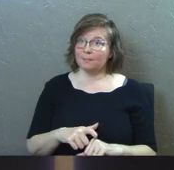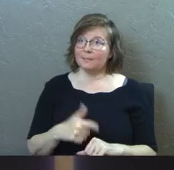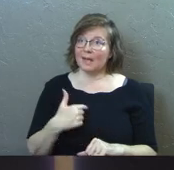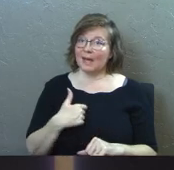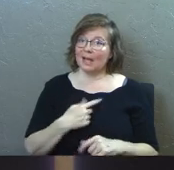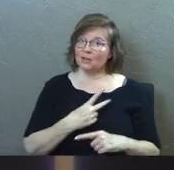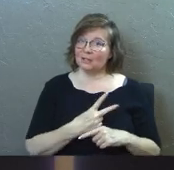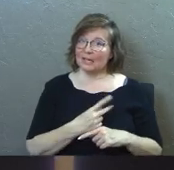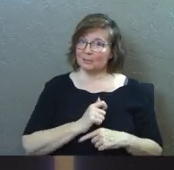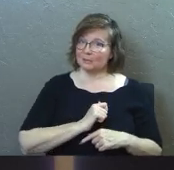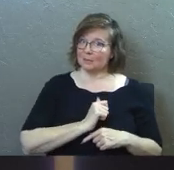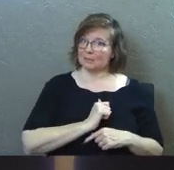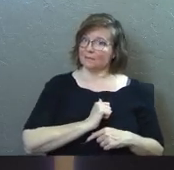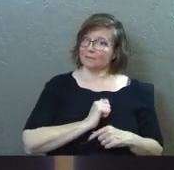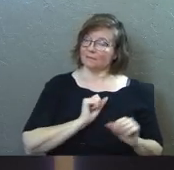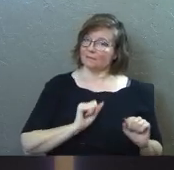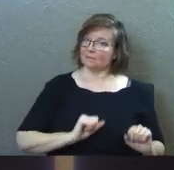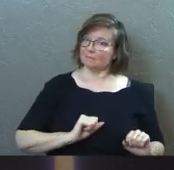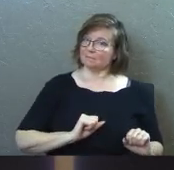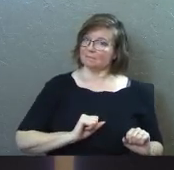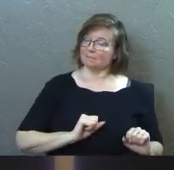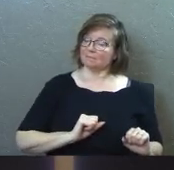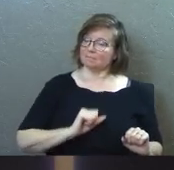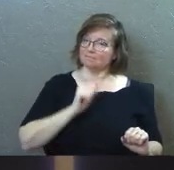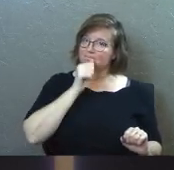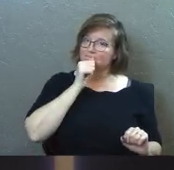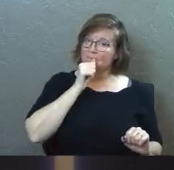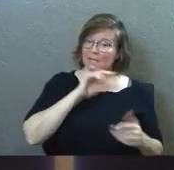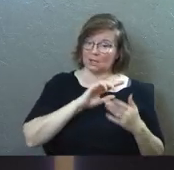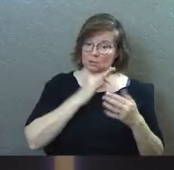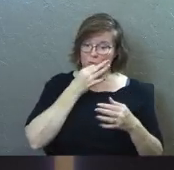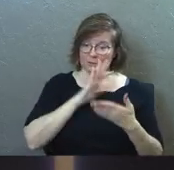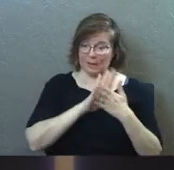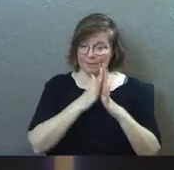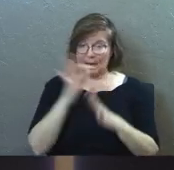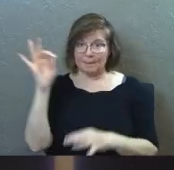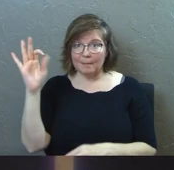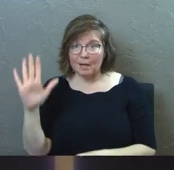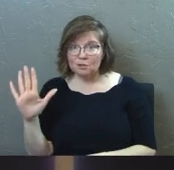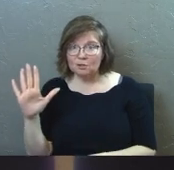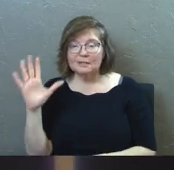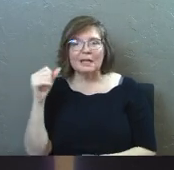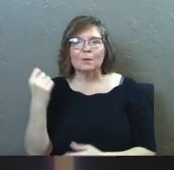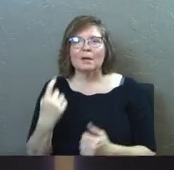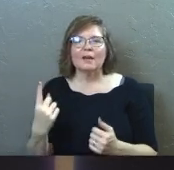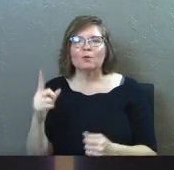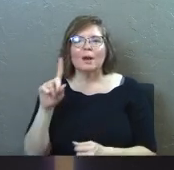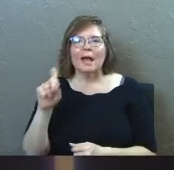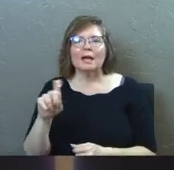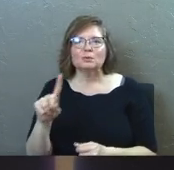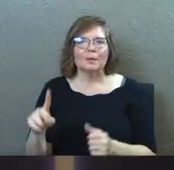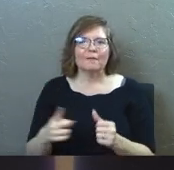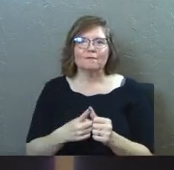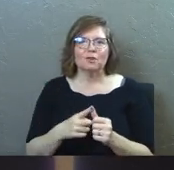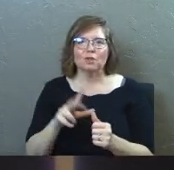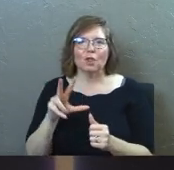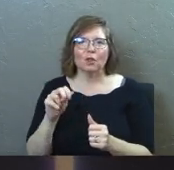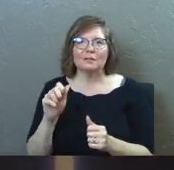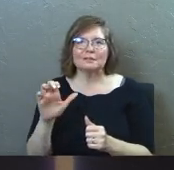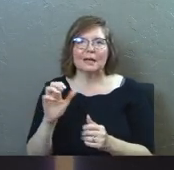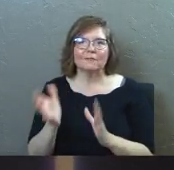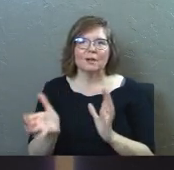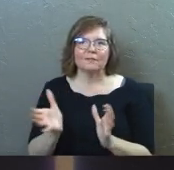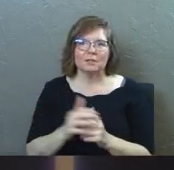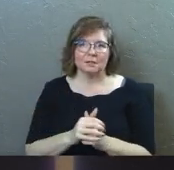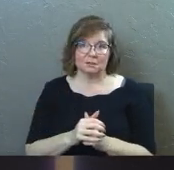I could keep it to myself. As soon as I became a pastor, Guess what everybody asks you in the first 30 seconds